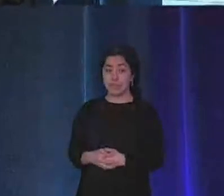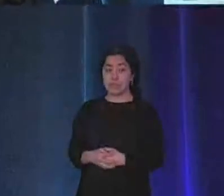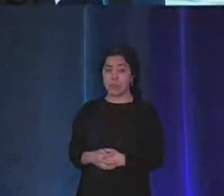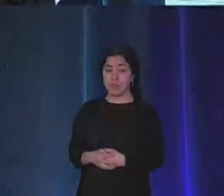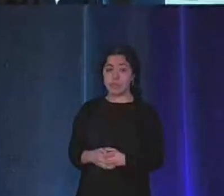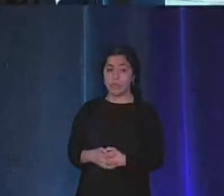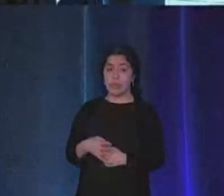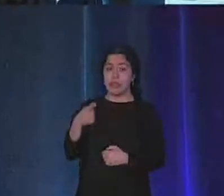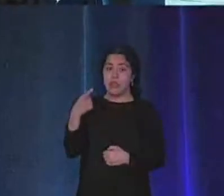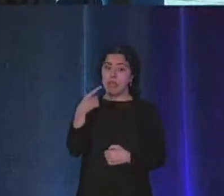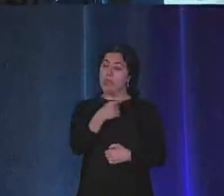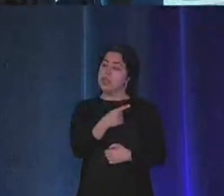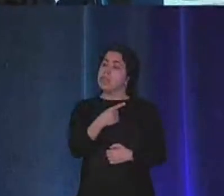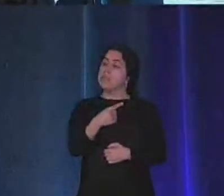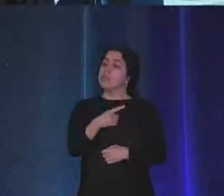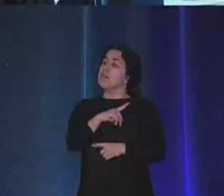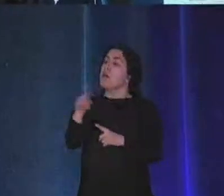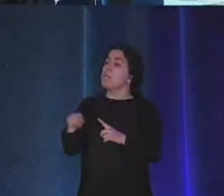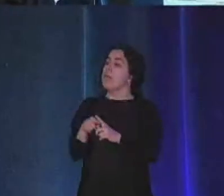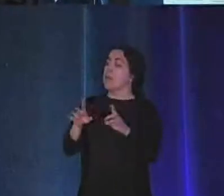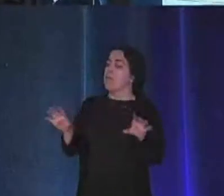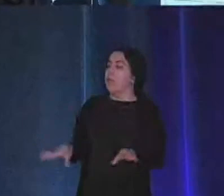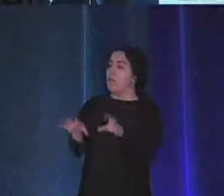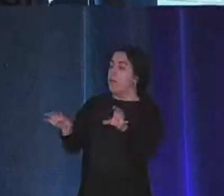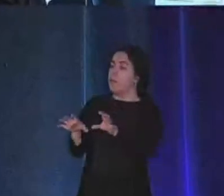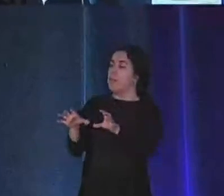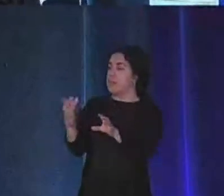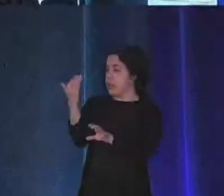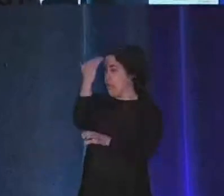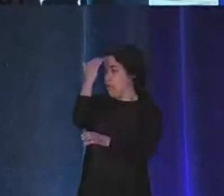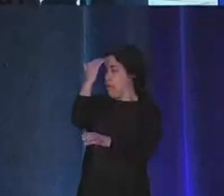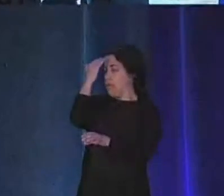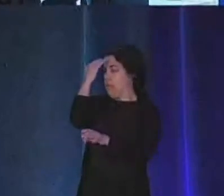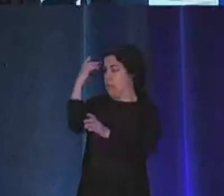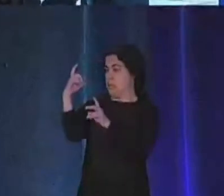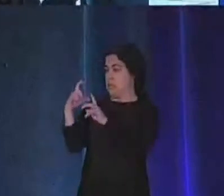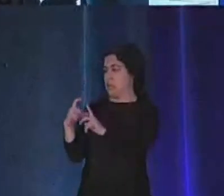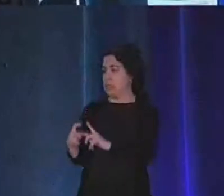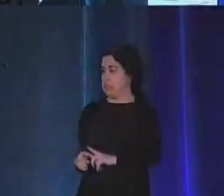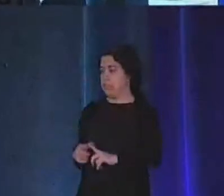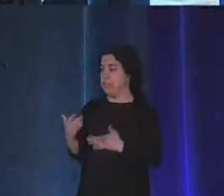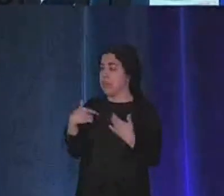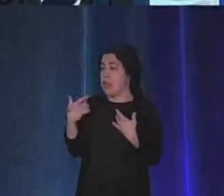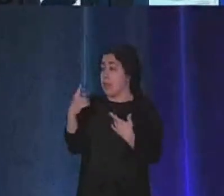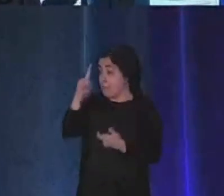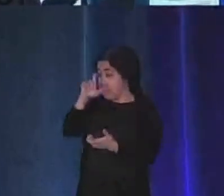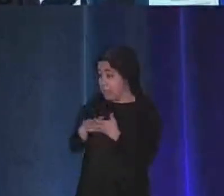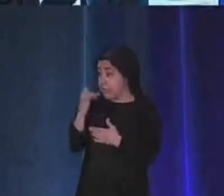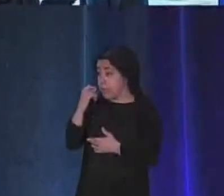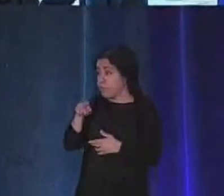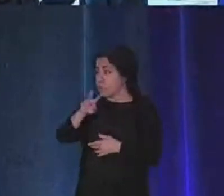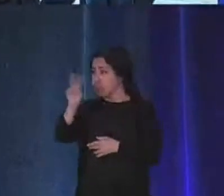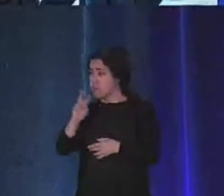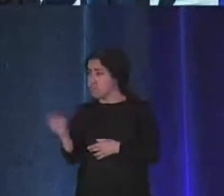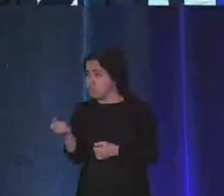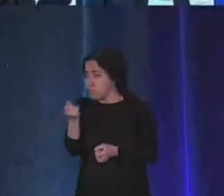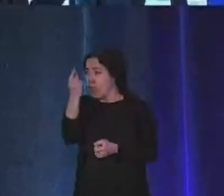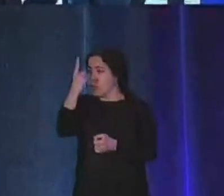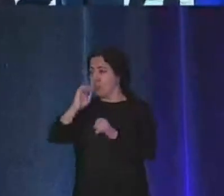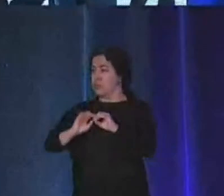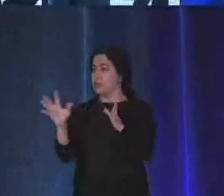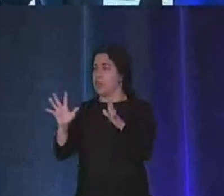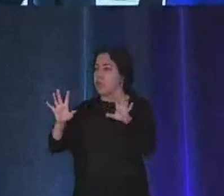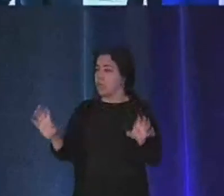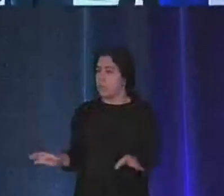This was about performance literacy. Because again, I really believe that if you understand performance,